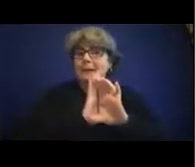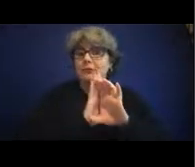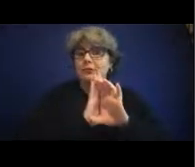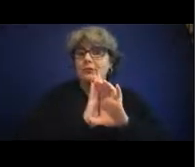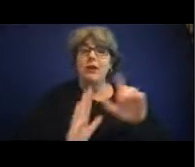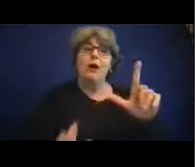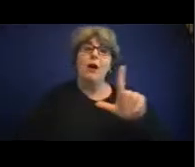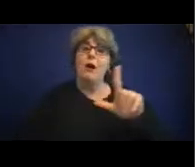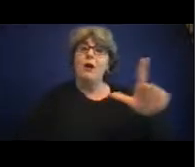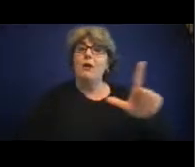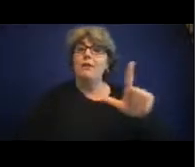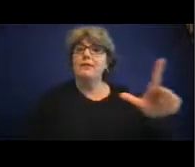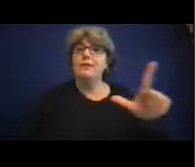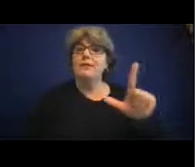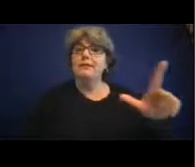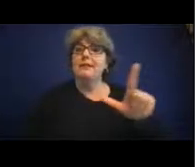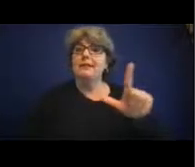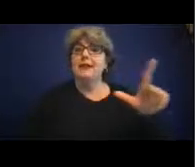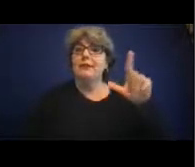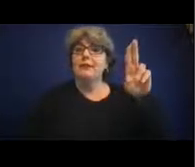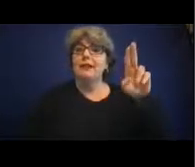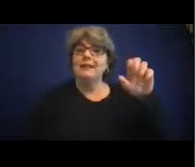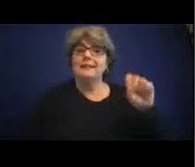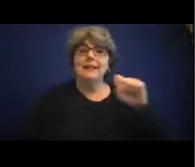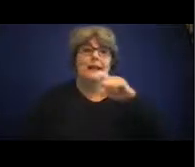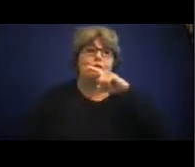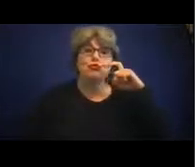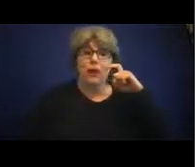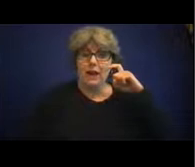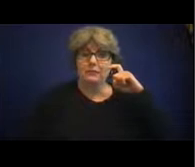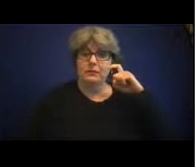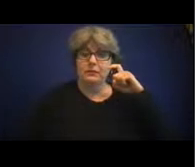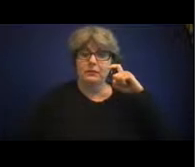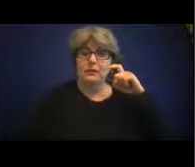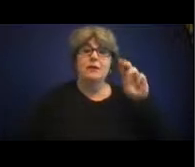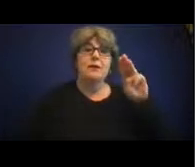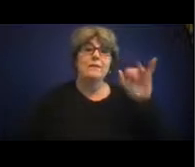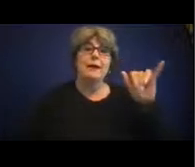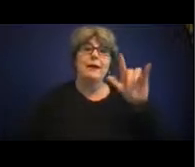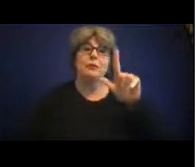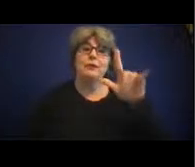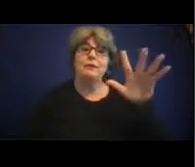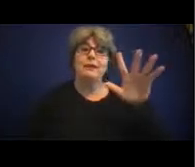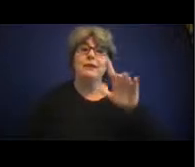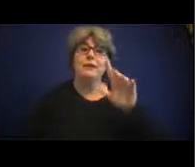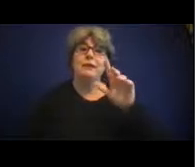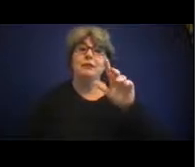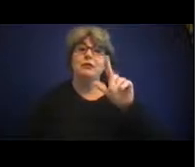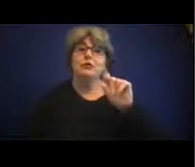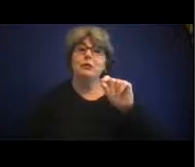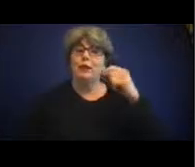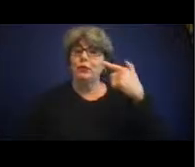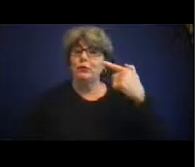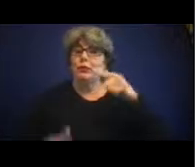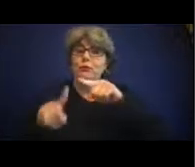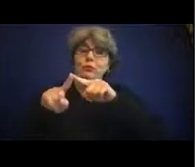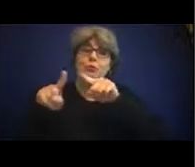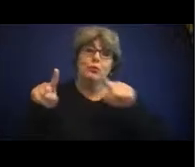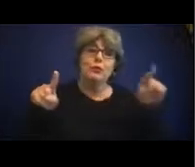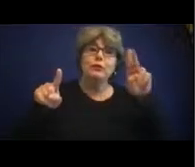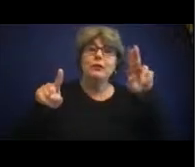left shows the United States Drought Monitor from May 25th of 2021. The